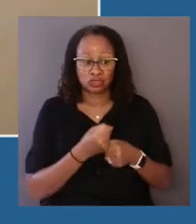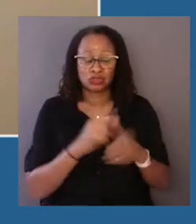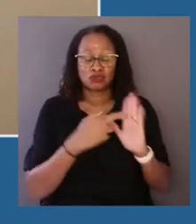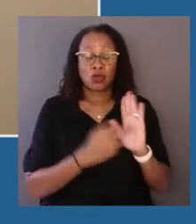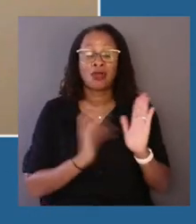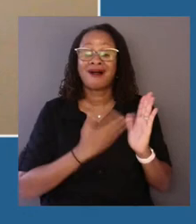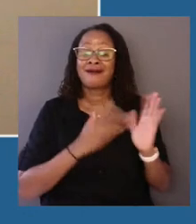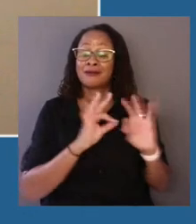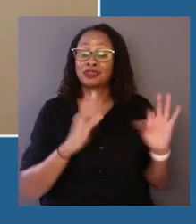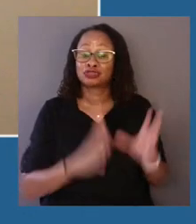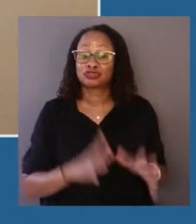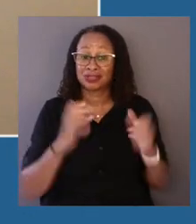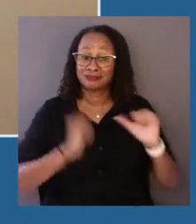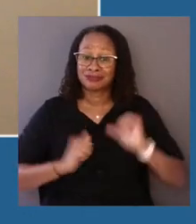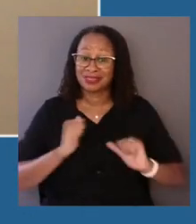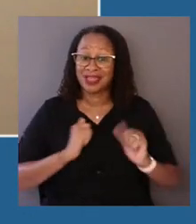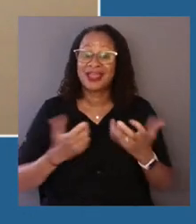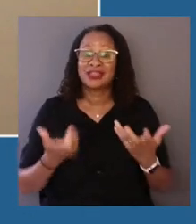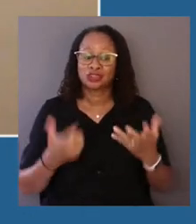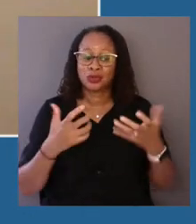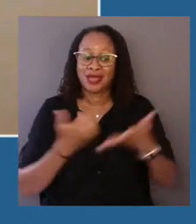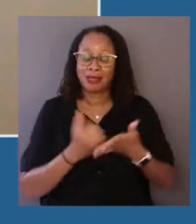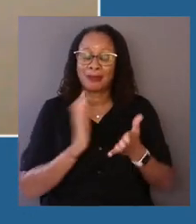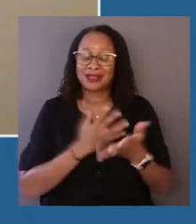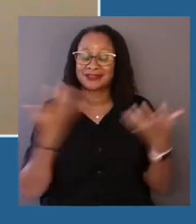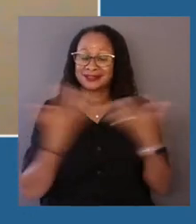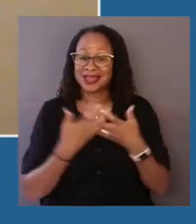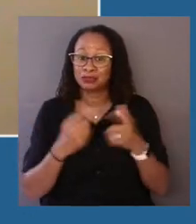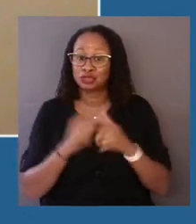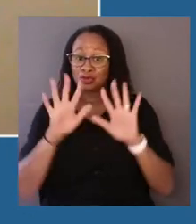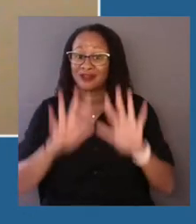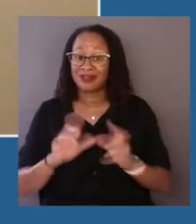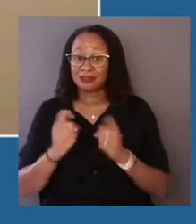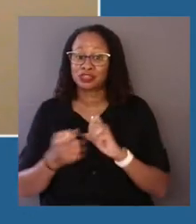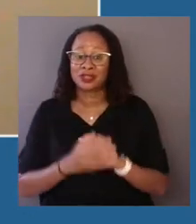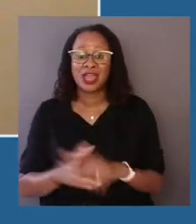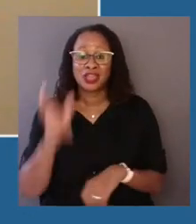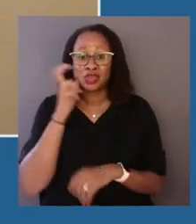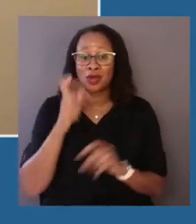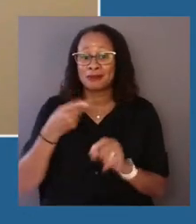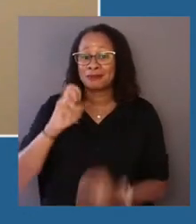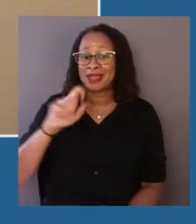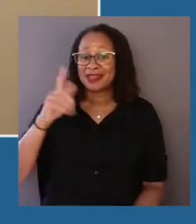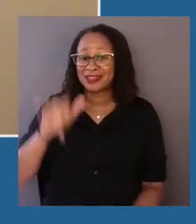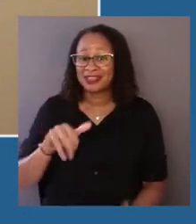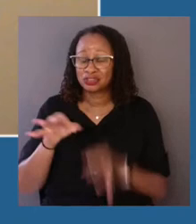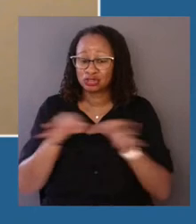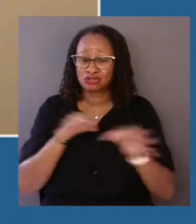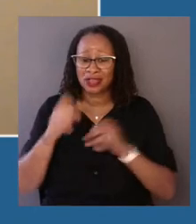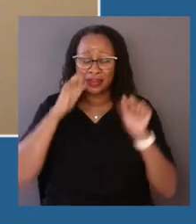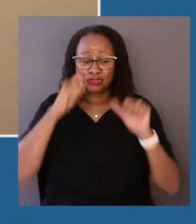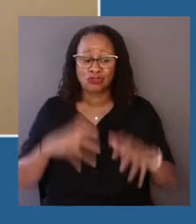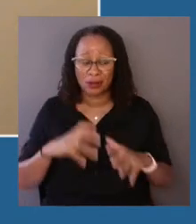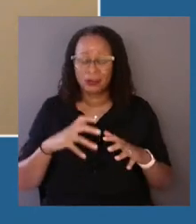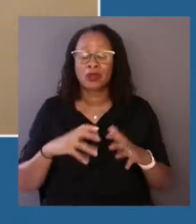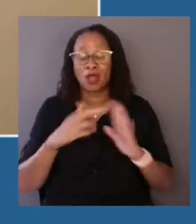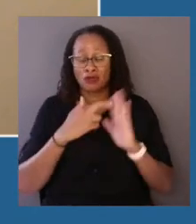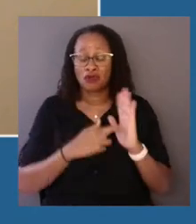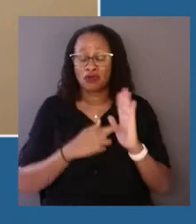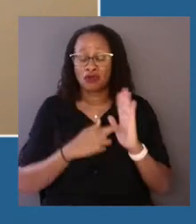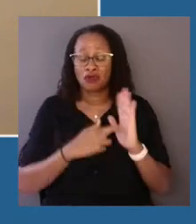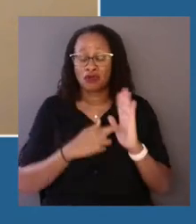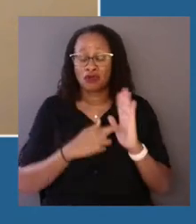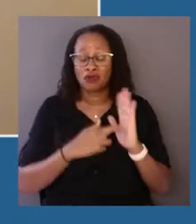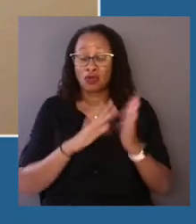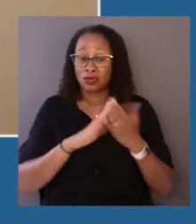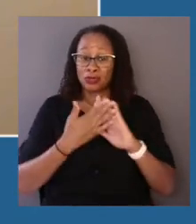in helping us adapt to climate change. And so just you heard Peggy describe the incredible role that community organizations